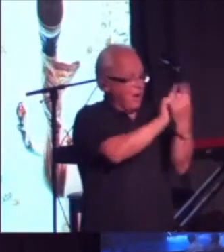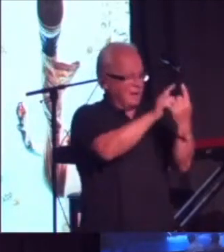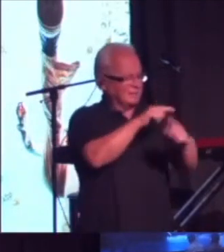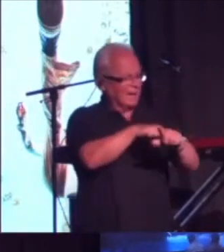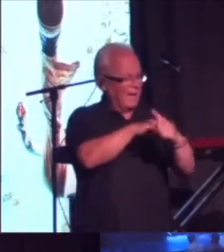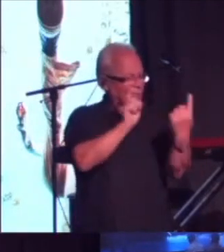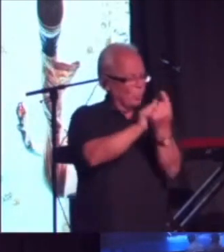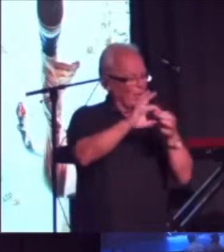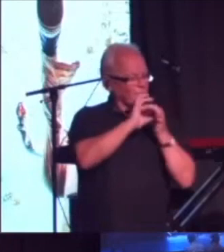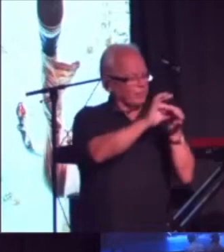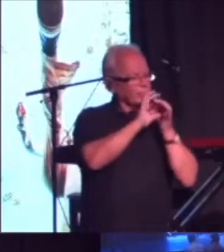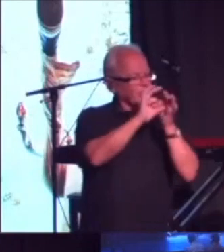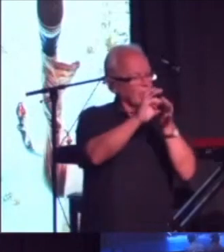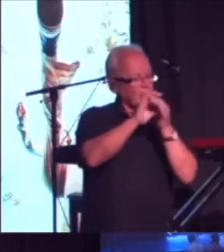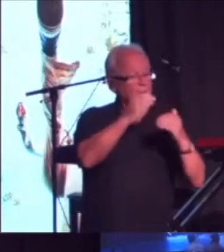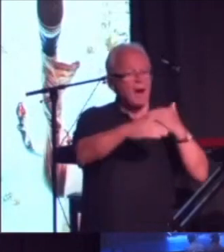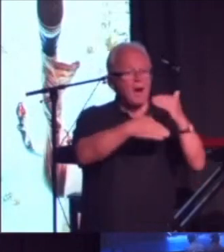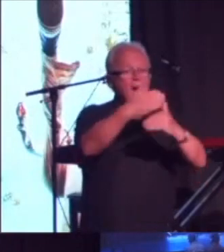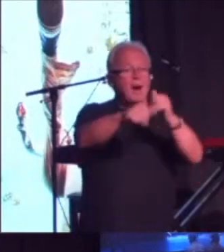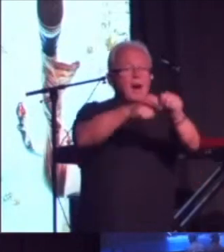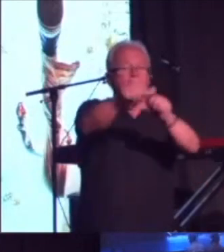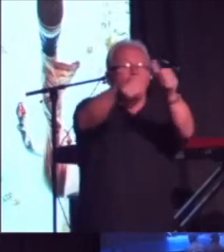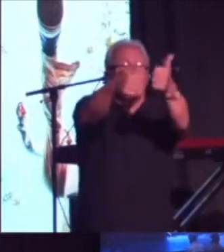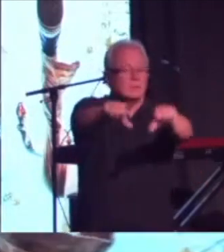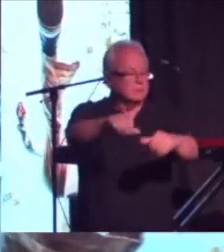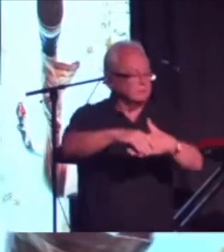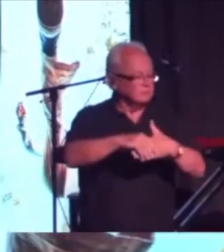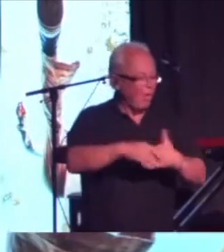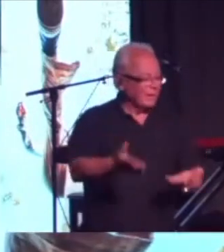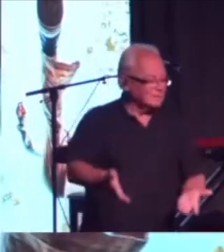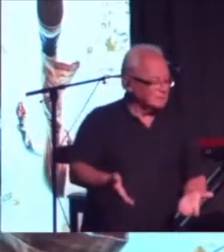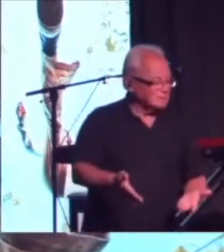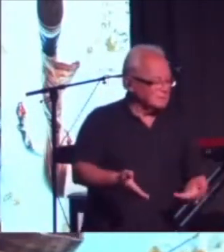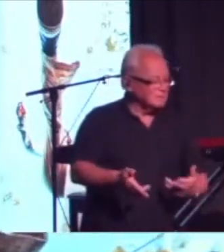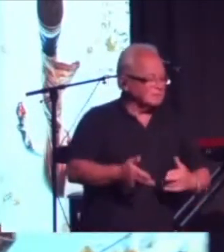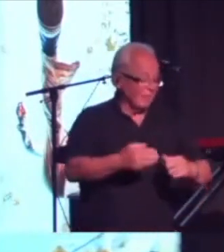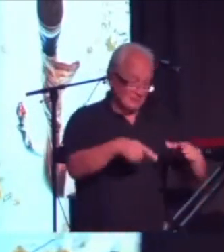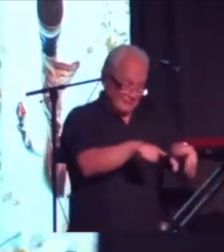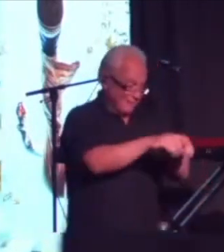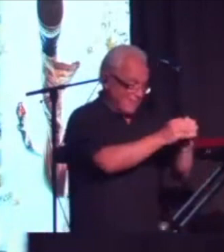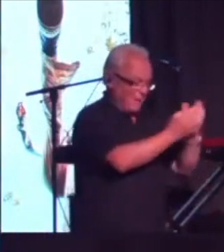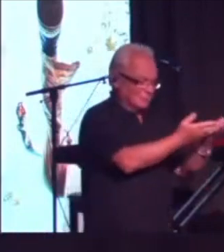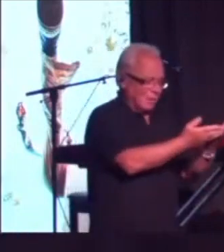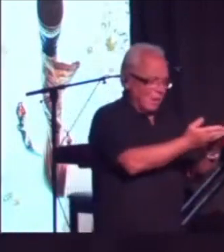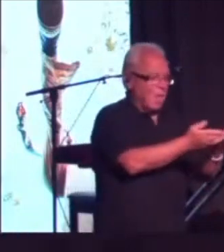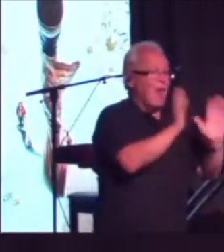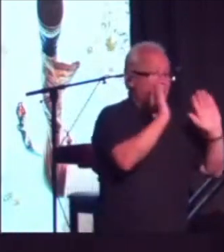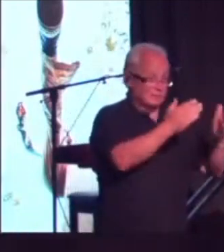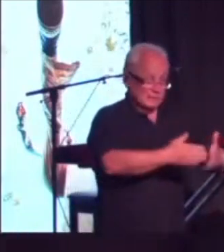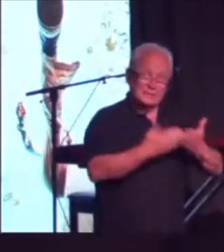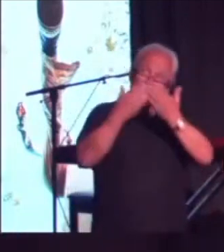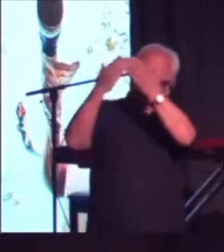Pastures, is this. Without friendship, we will not make it. We will not be all that we've been purposed to be, called to be, to the glory and praise of